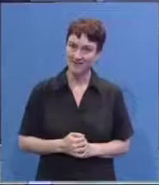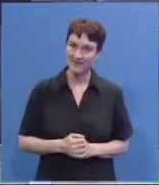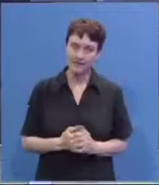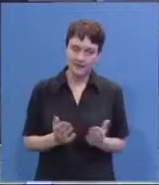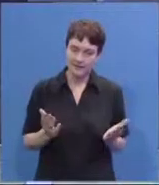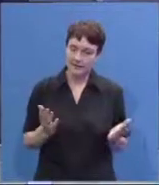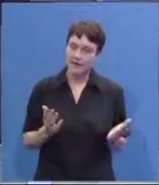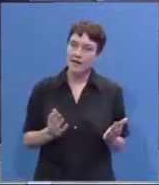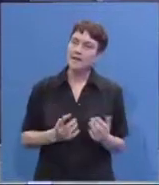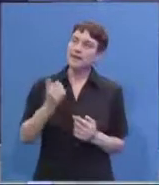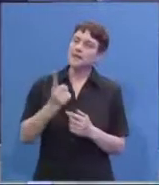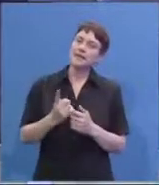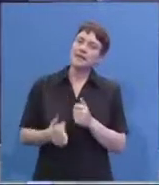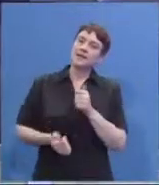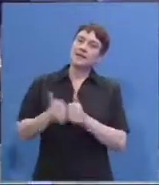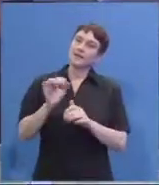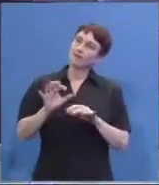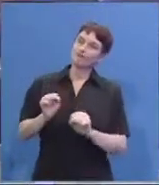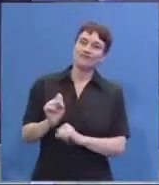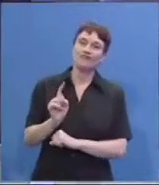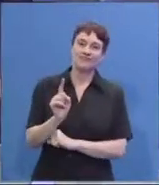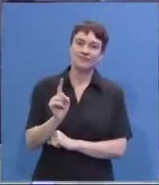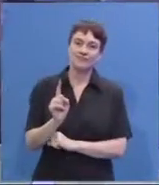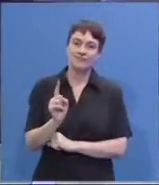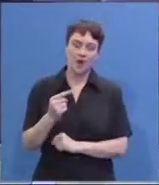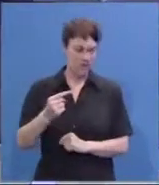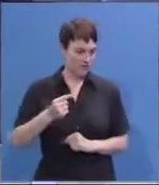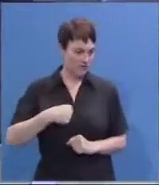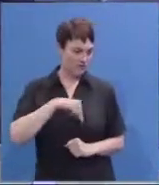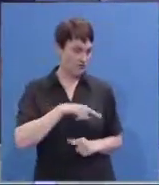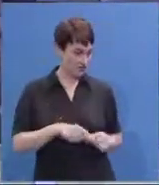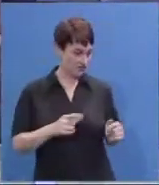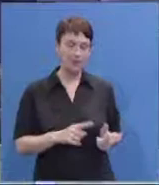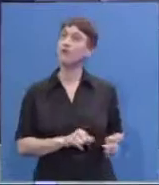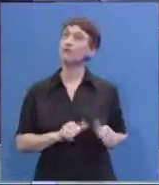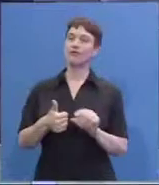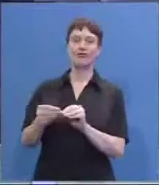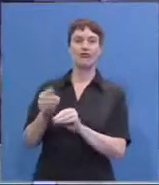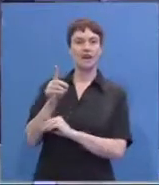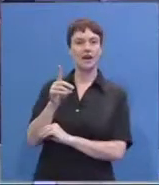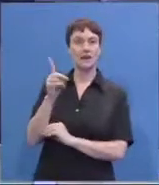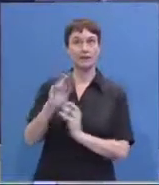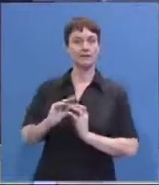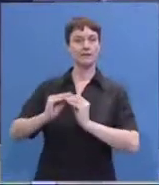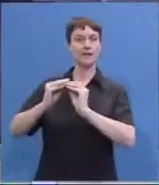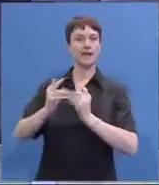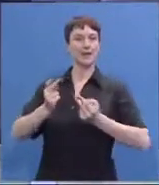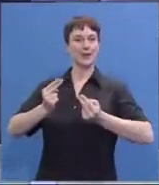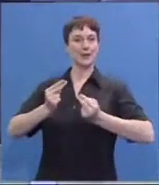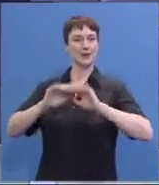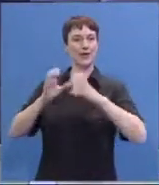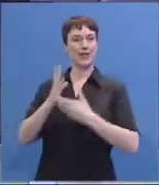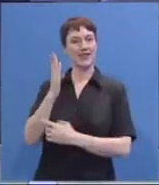who have conquered in this life, now are given a new place to work again to create this new heaven and new